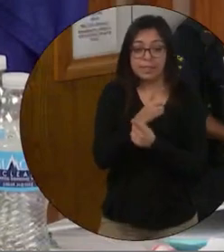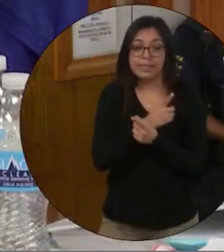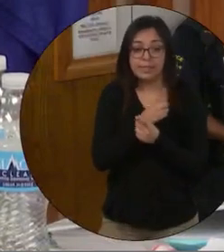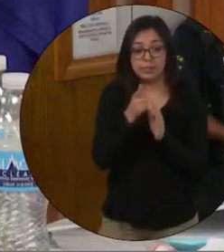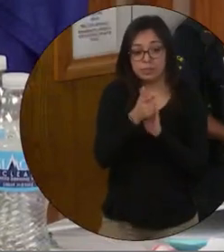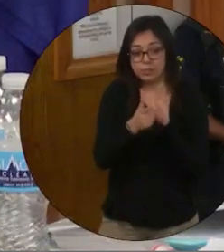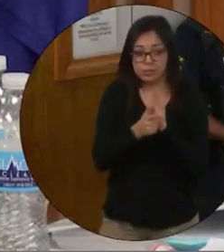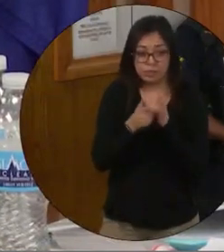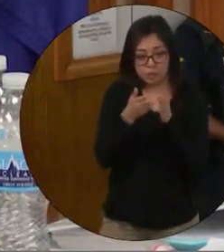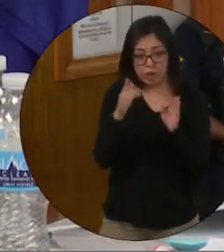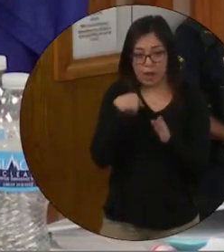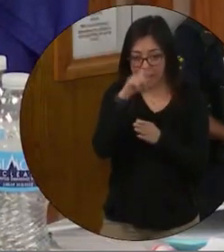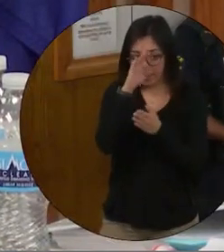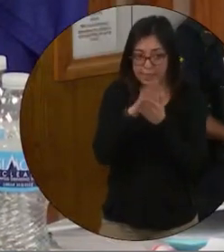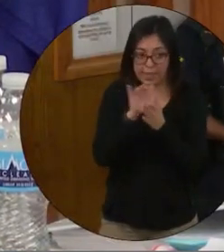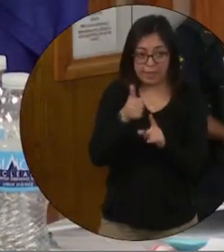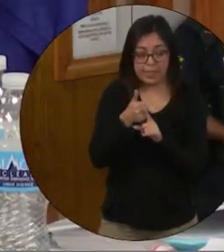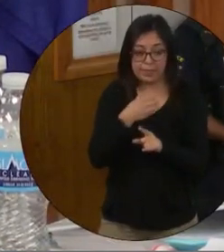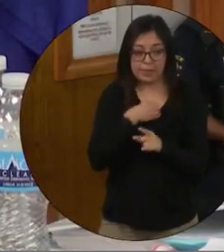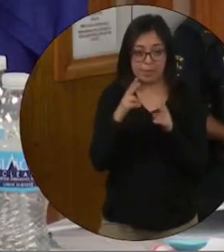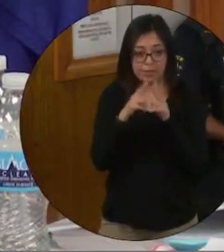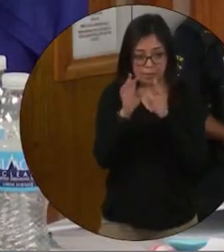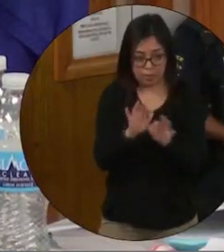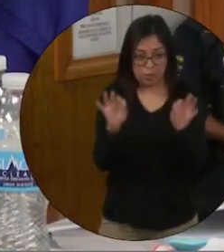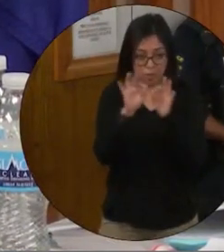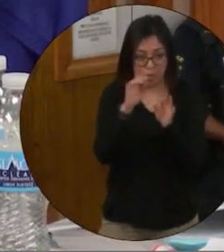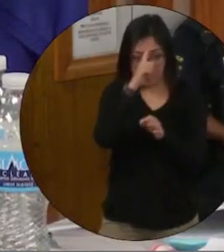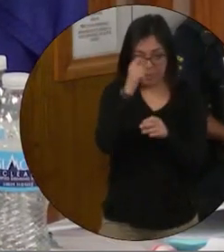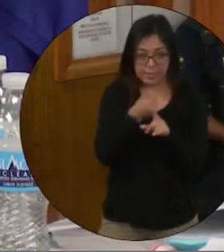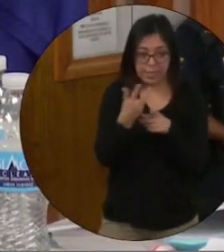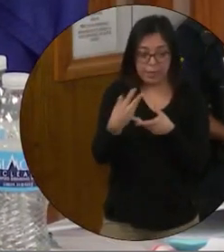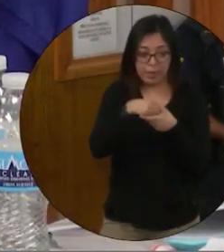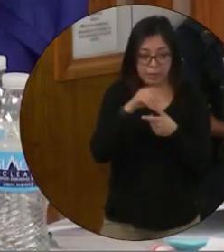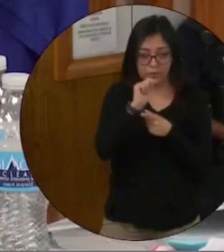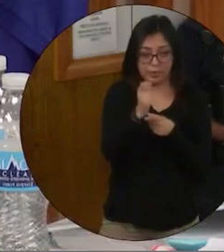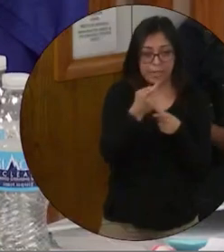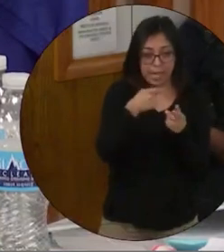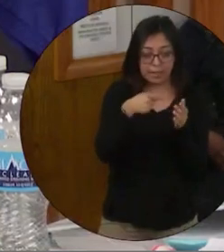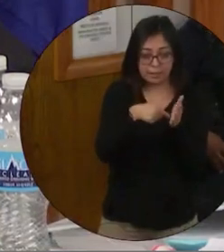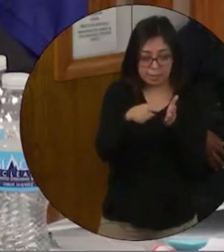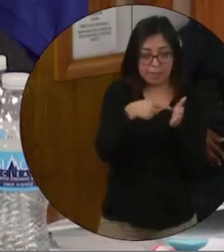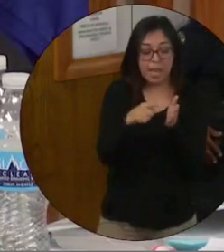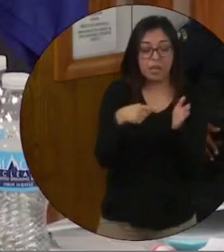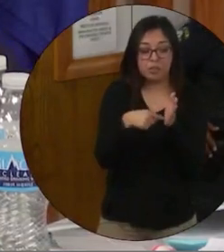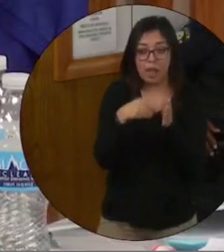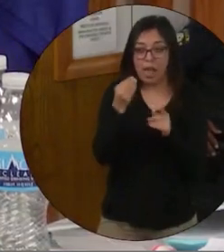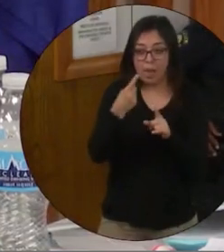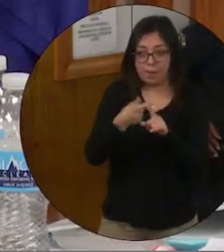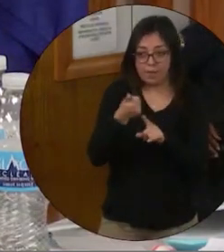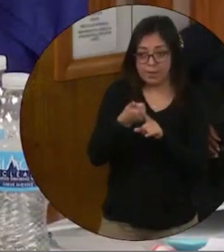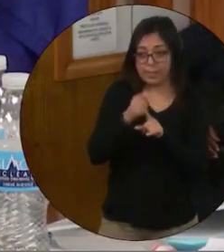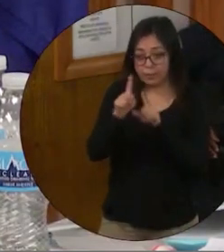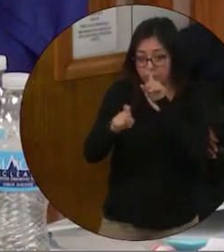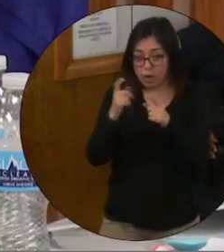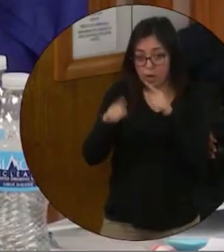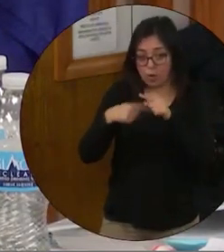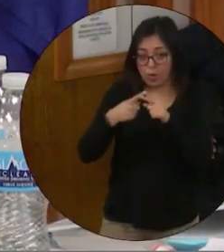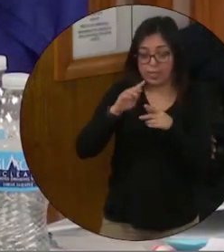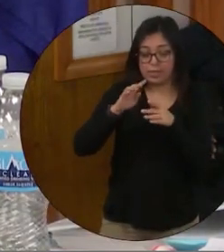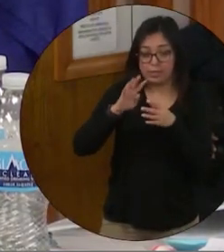General, I believe the matter of this complaint is urgent since it involves taxpayer dollars and the contract in question is scheduled to terminate on June